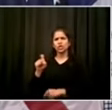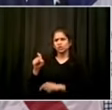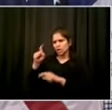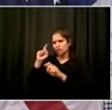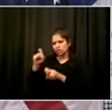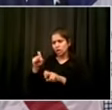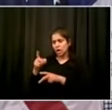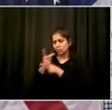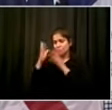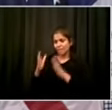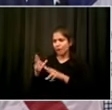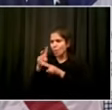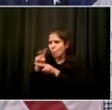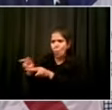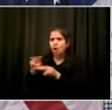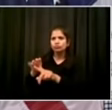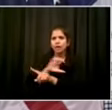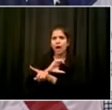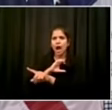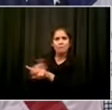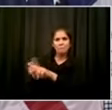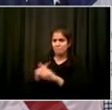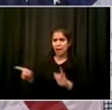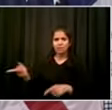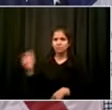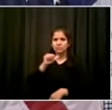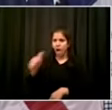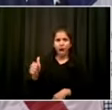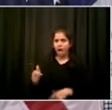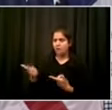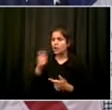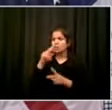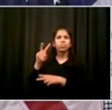our Commissioner for Investigations.